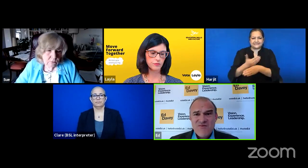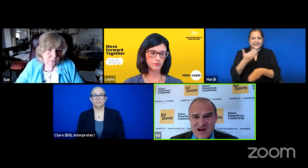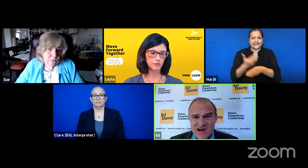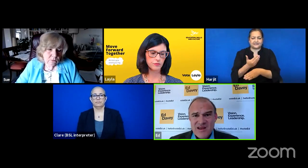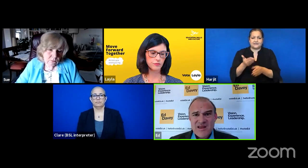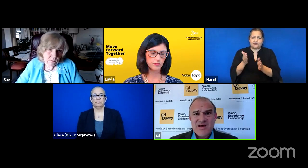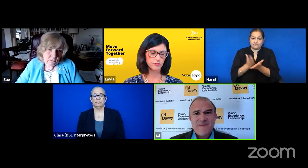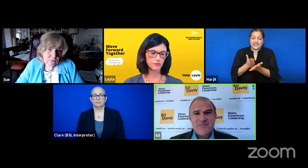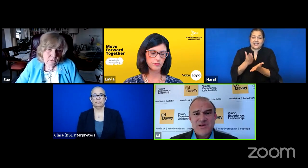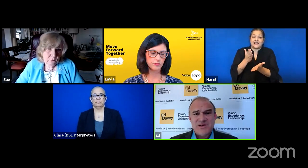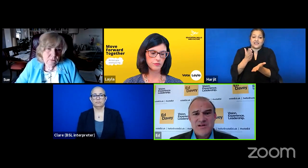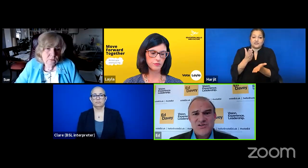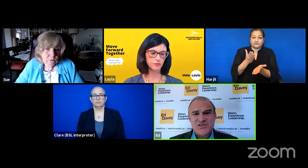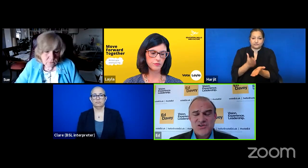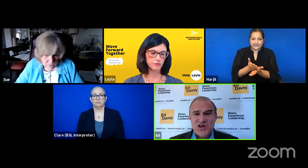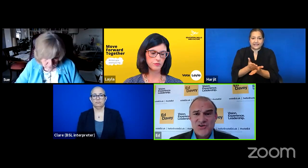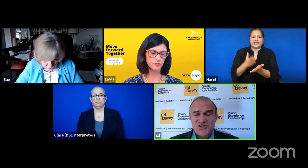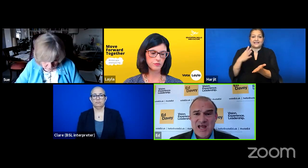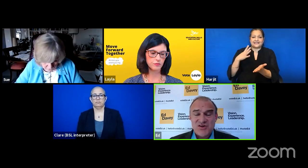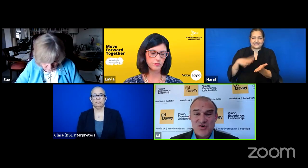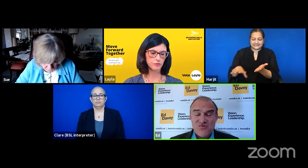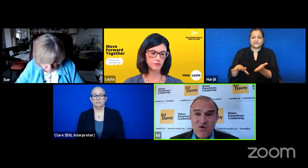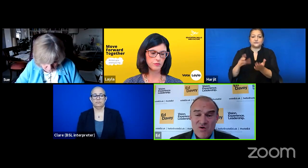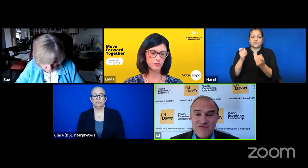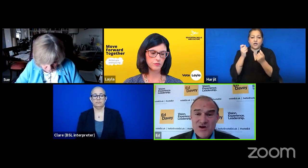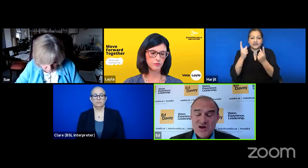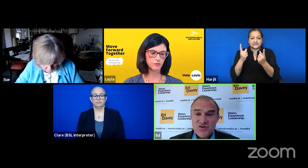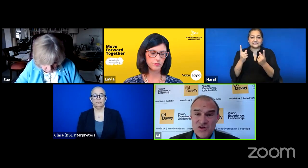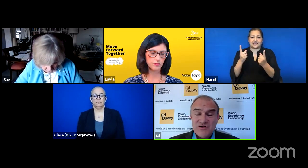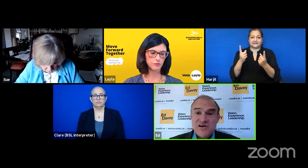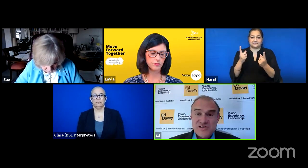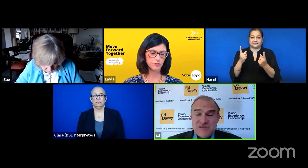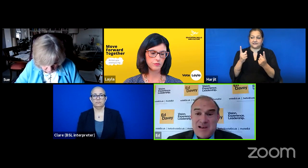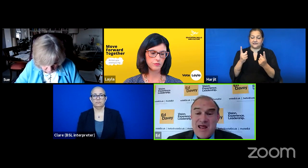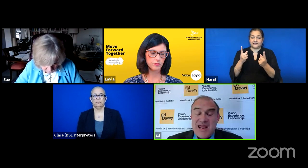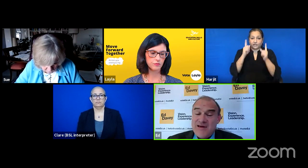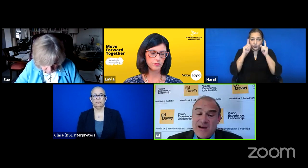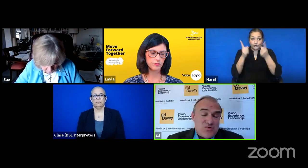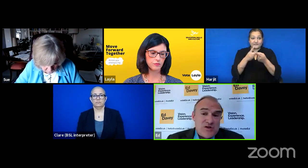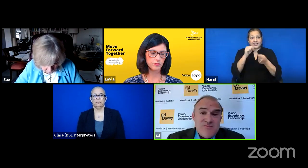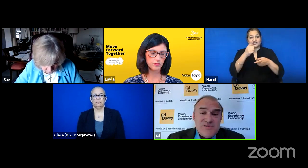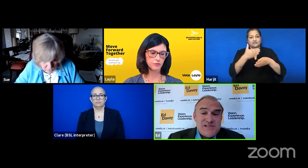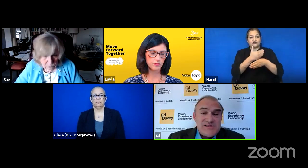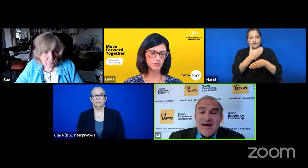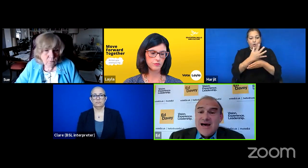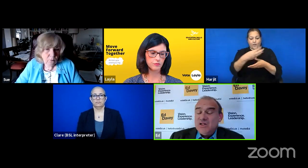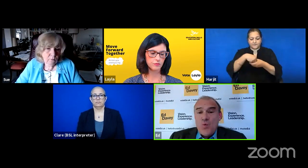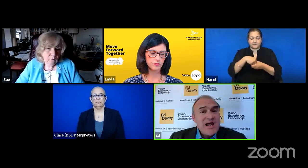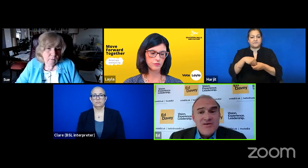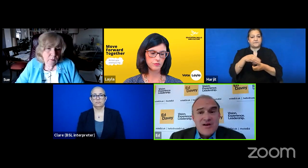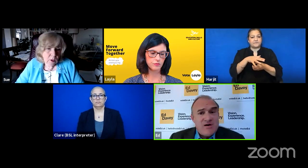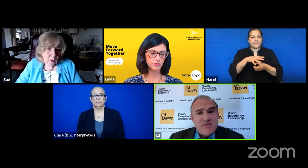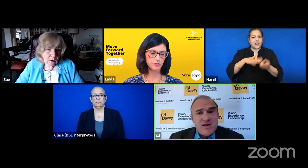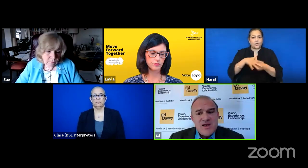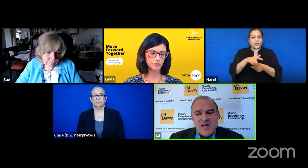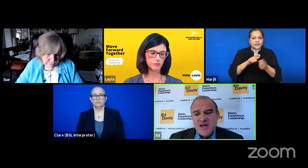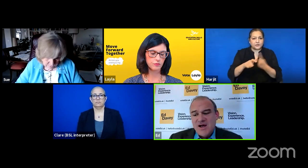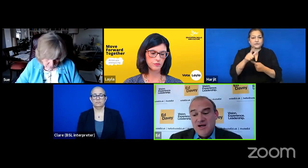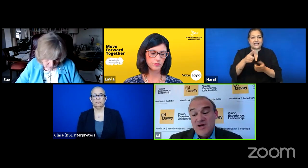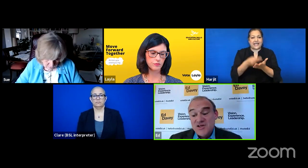really, really needs to understand the role of that universities play in their local communities and in the wider